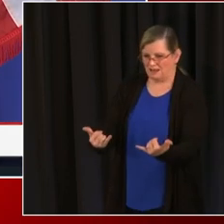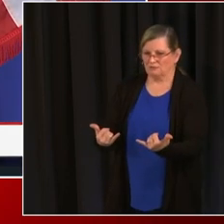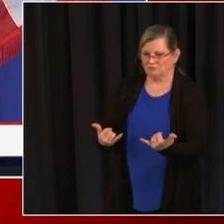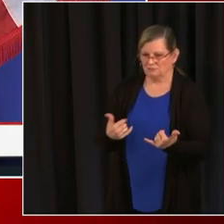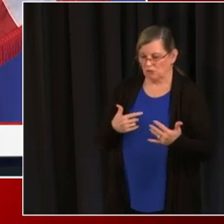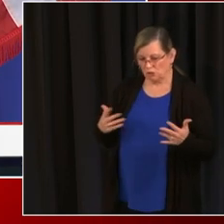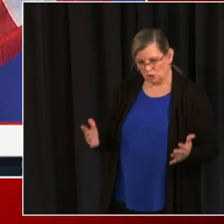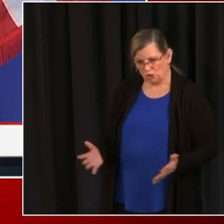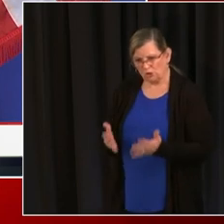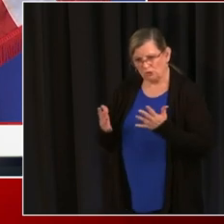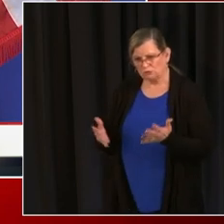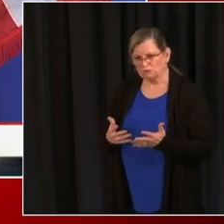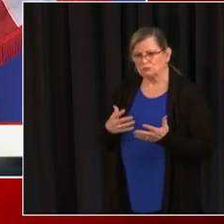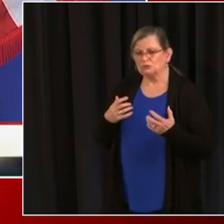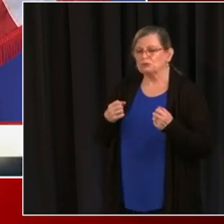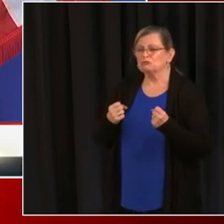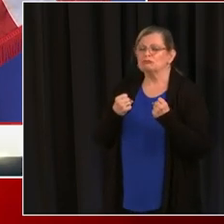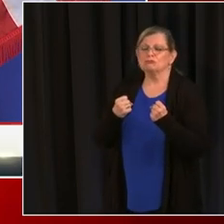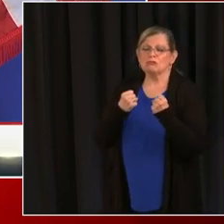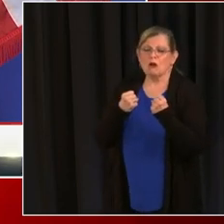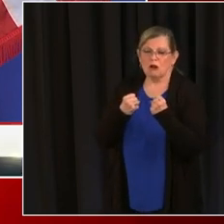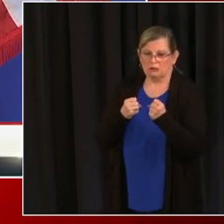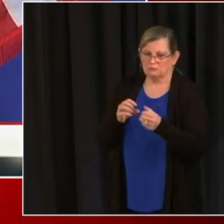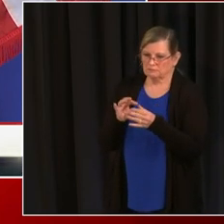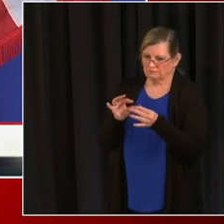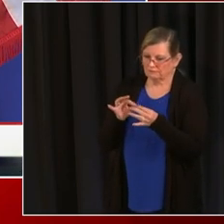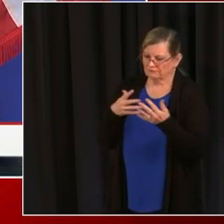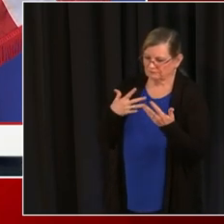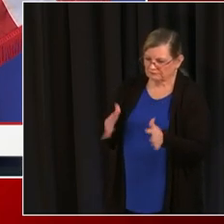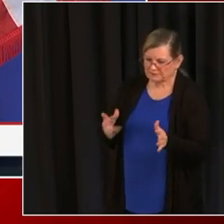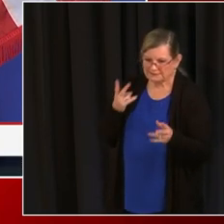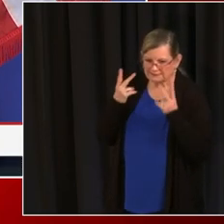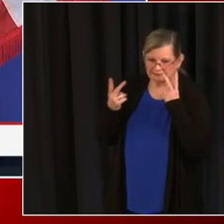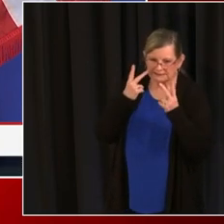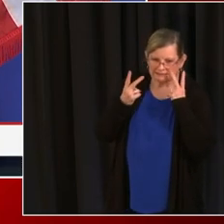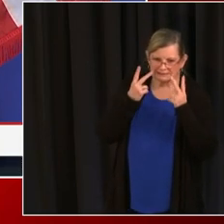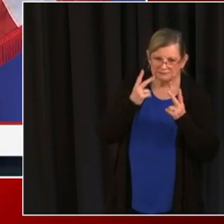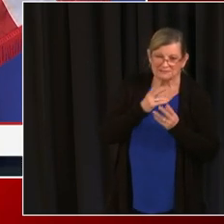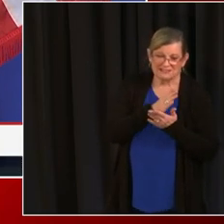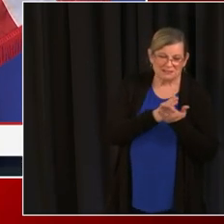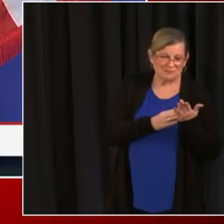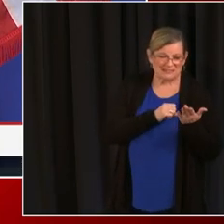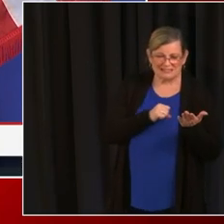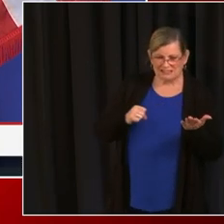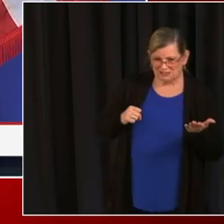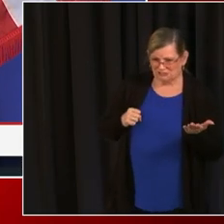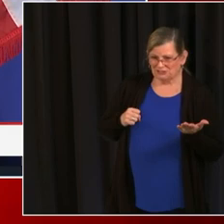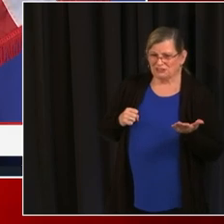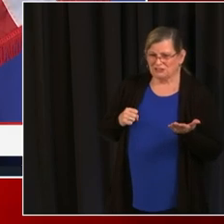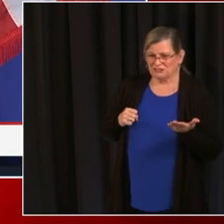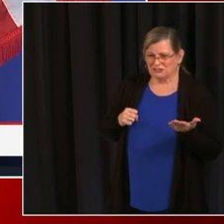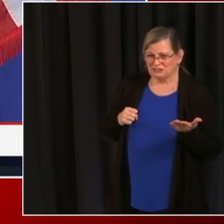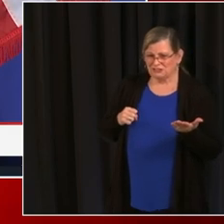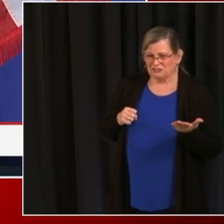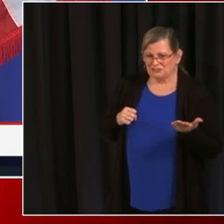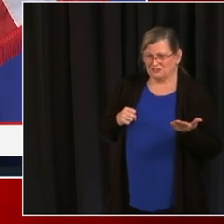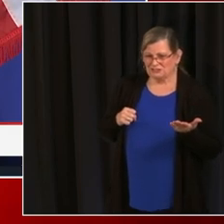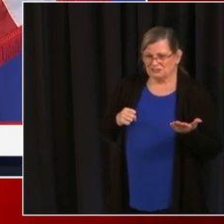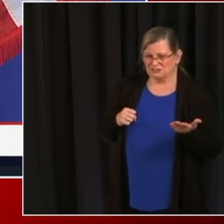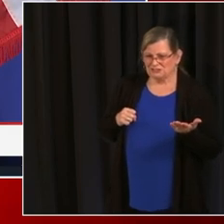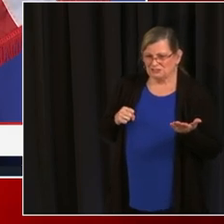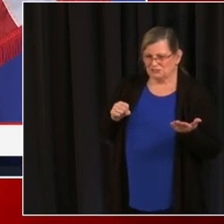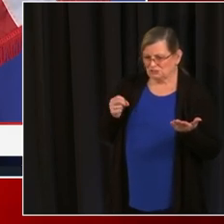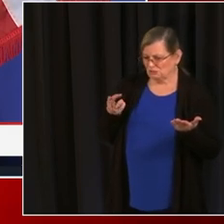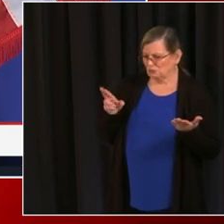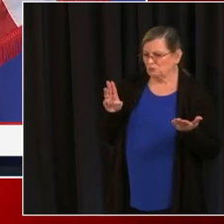I'm encouraged by the strong statements that we've seen from Senator Schumer, who will have